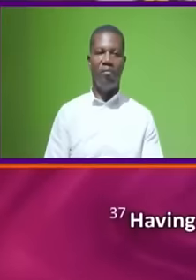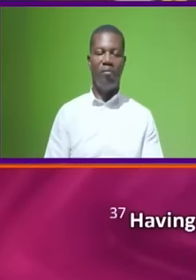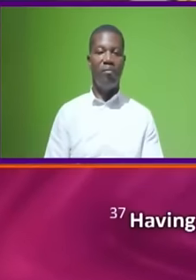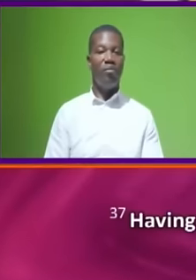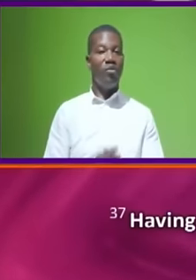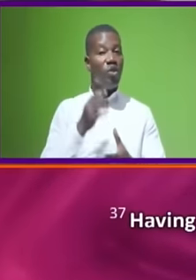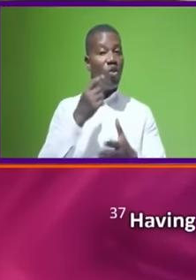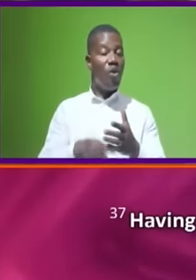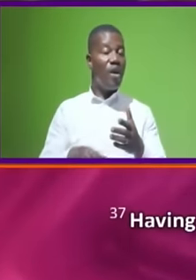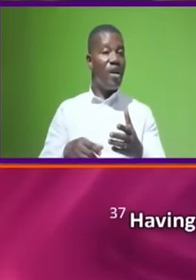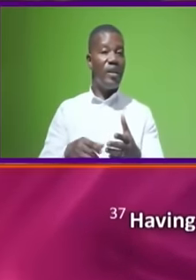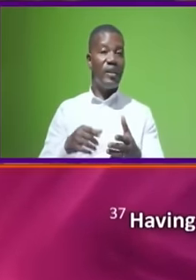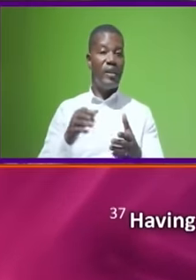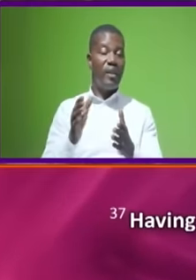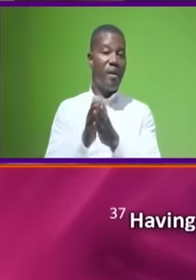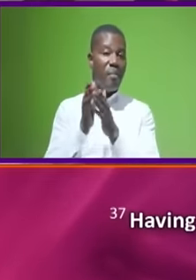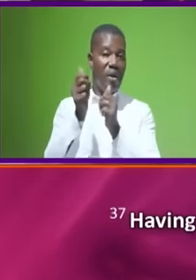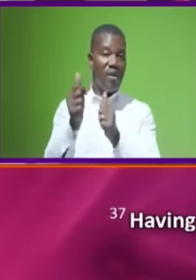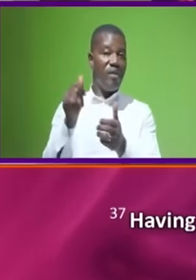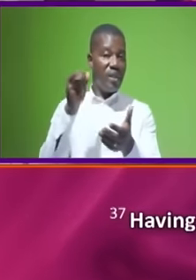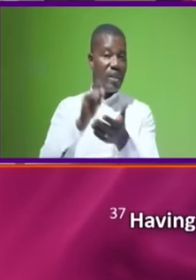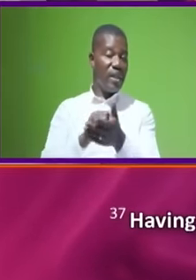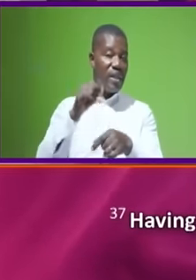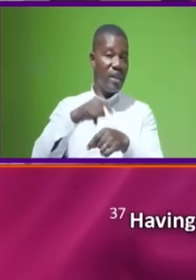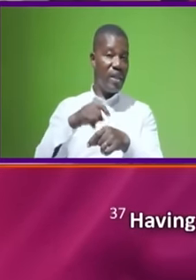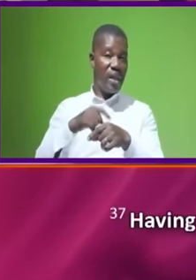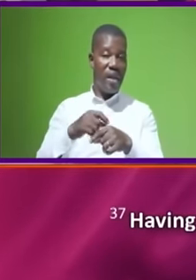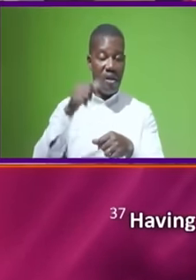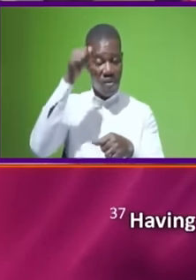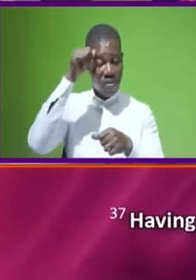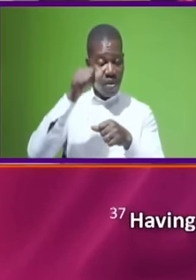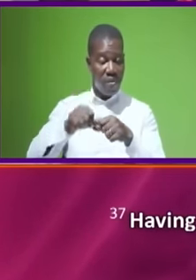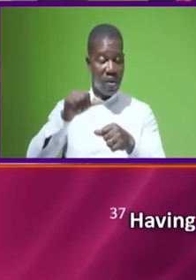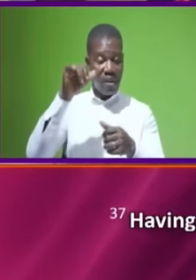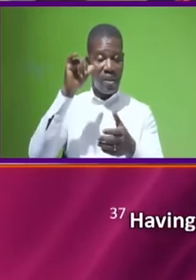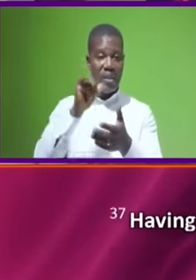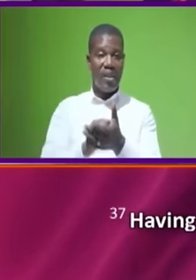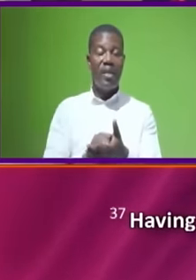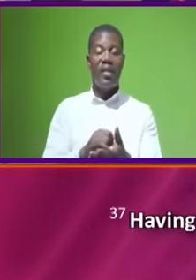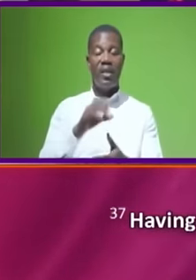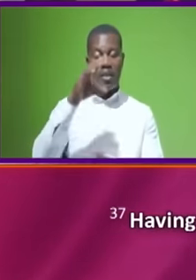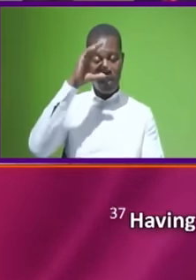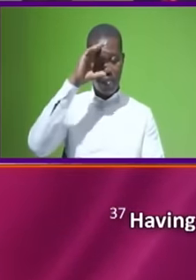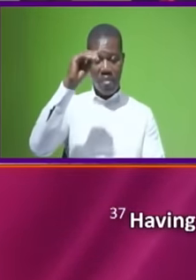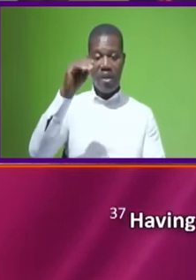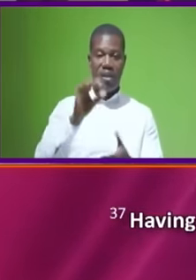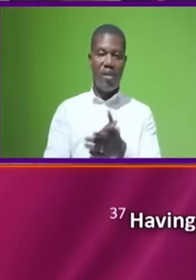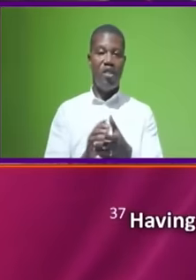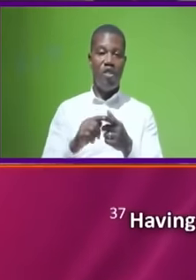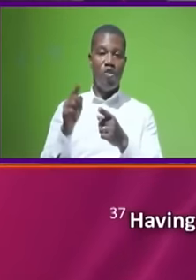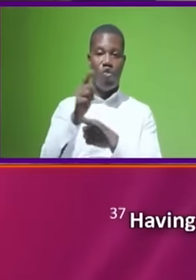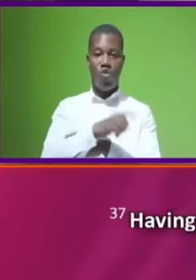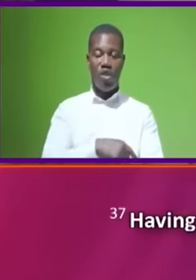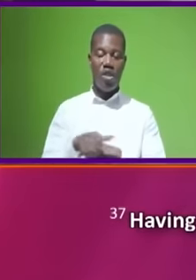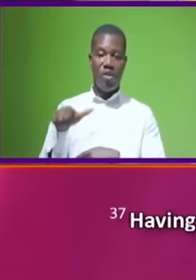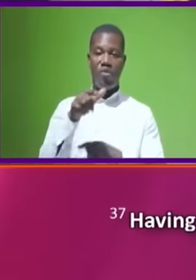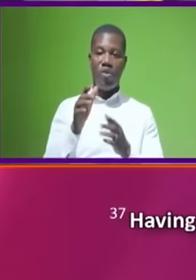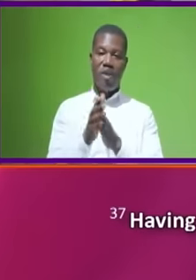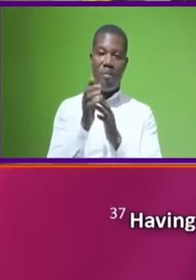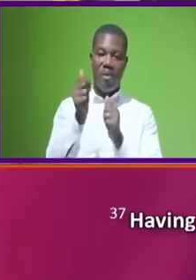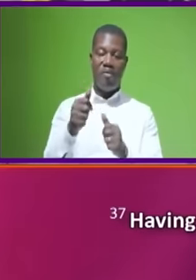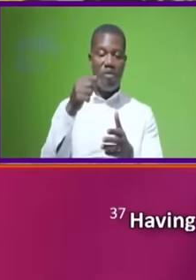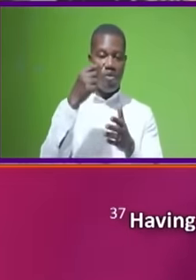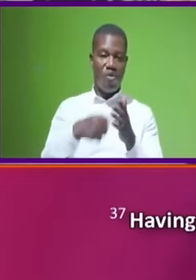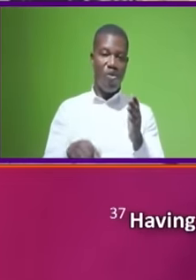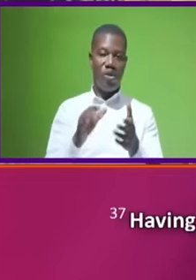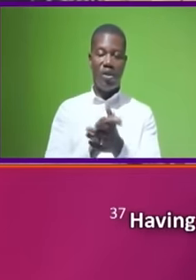Abraham and the Kaiser Nipano. And only Nayemo Yen and Adoy. And then, yes, what did you for the car